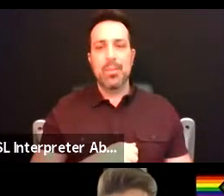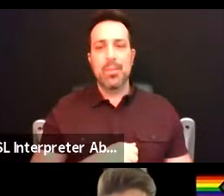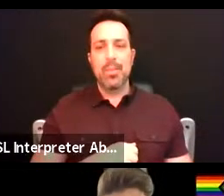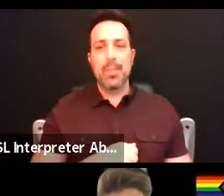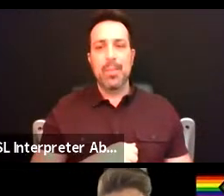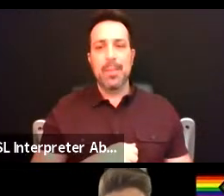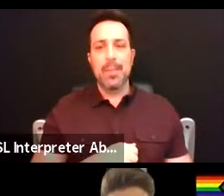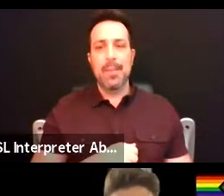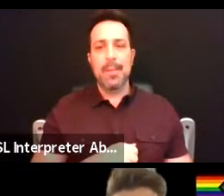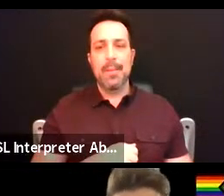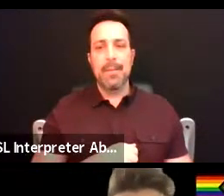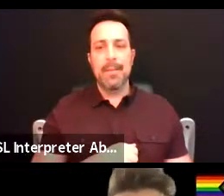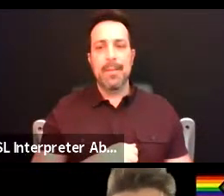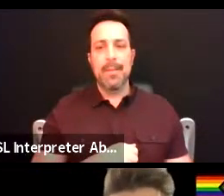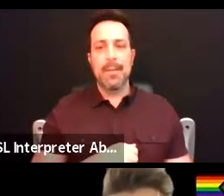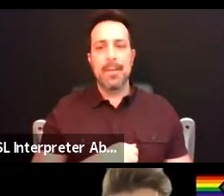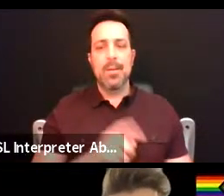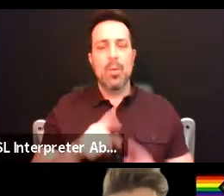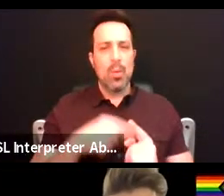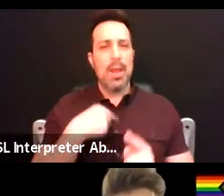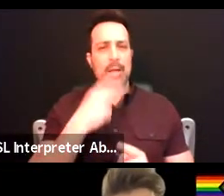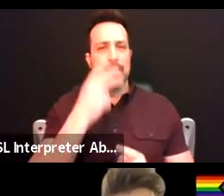saw this committee kind of go by,